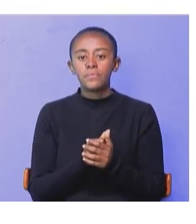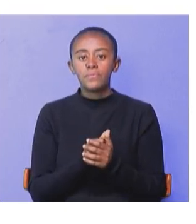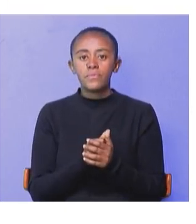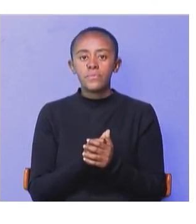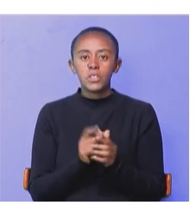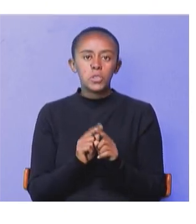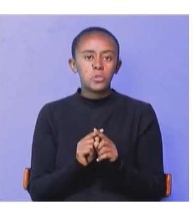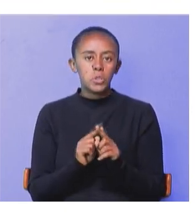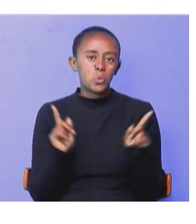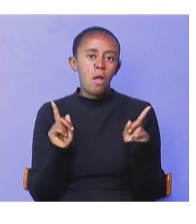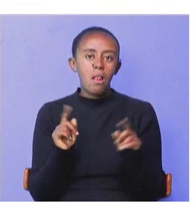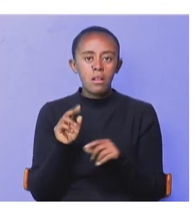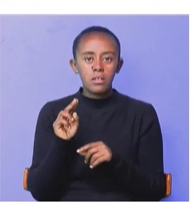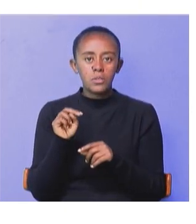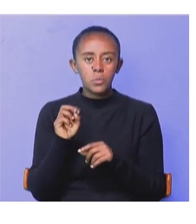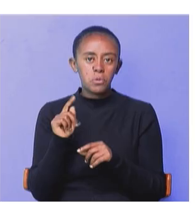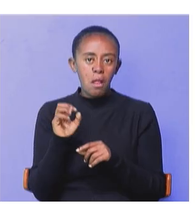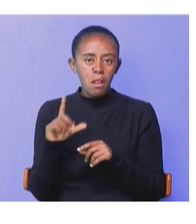neutral opinions.